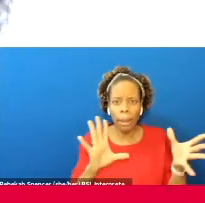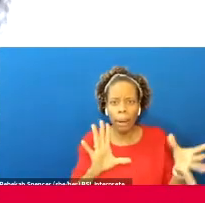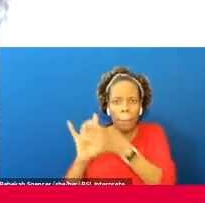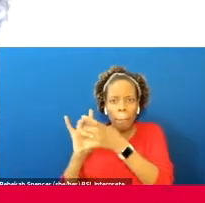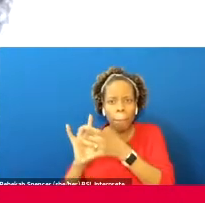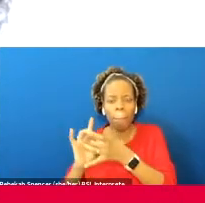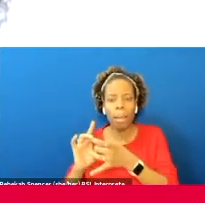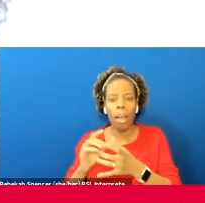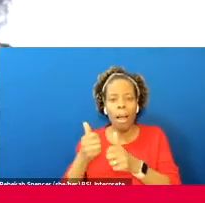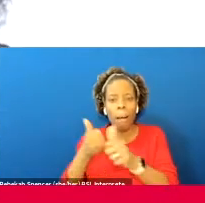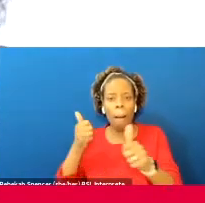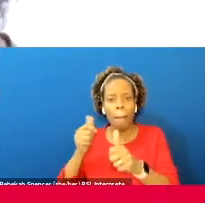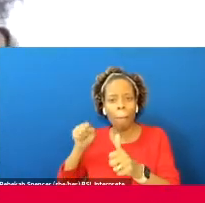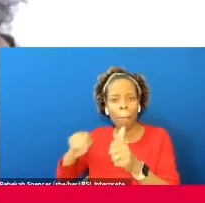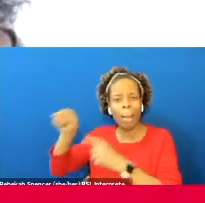Caterpillar,